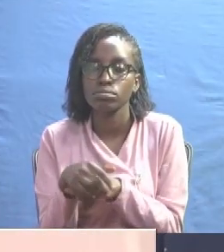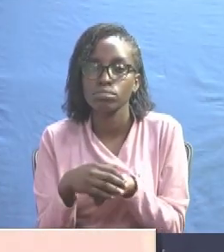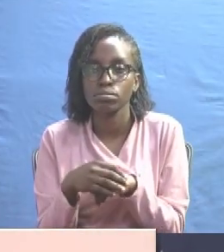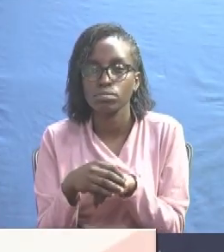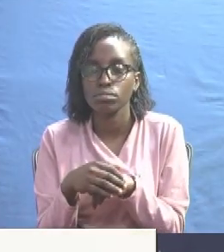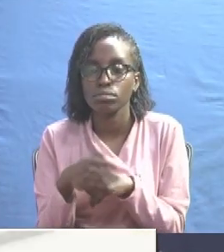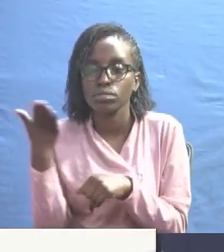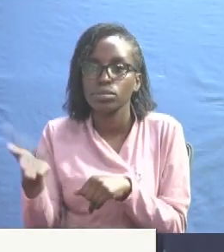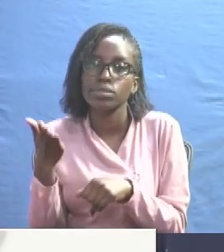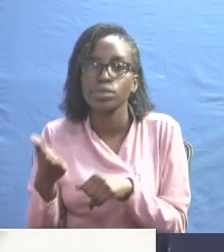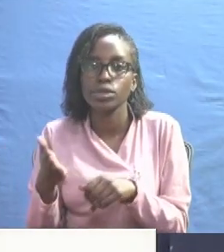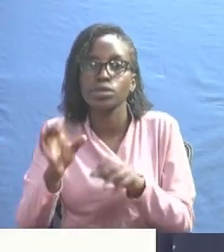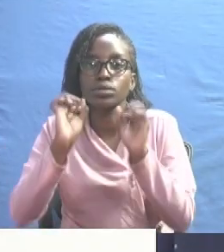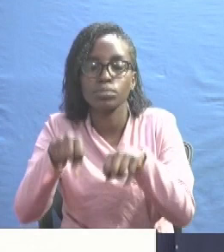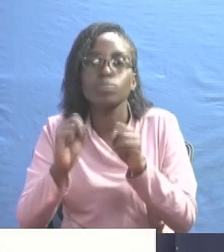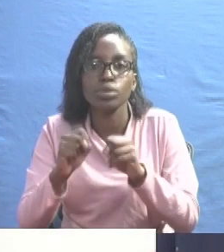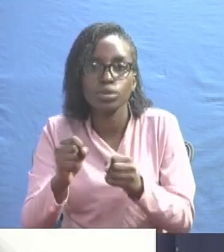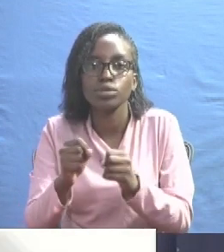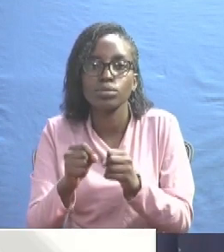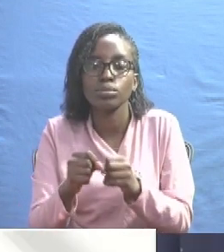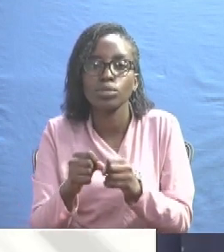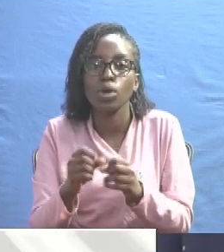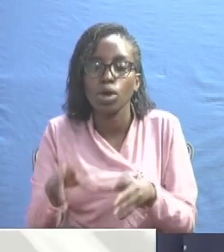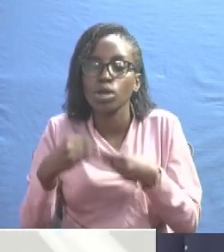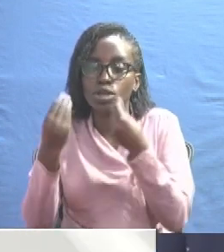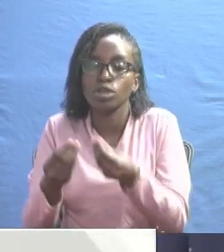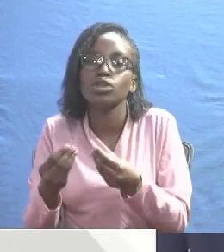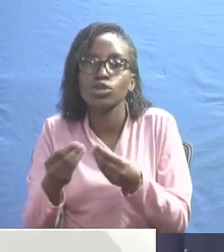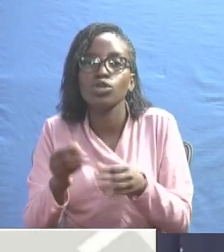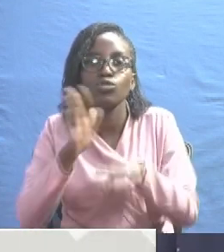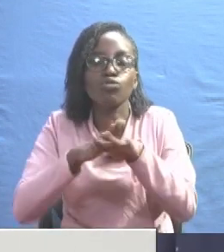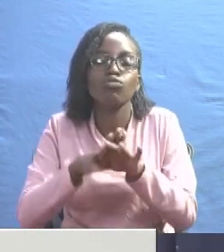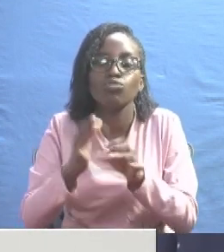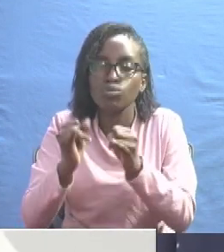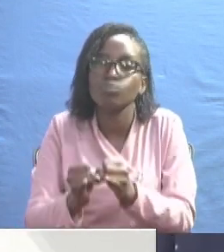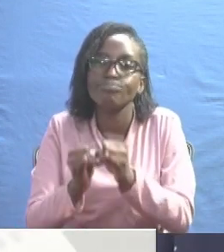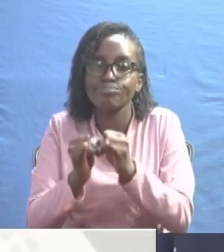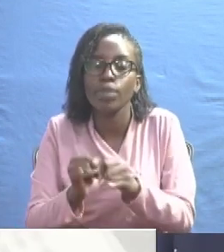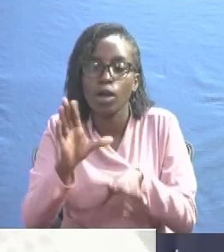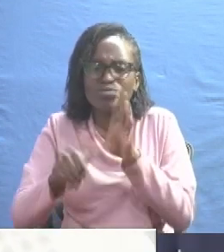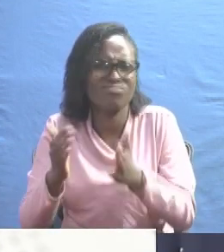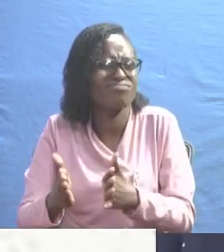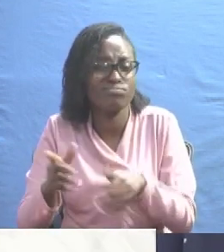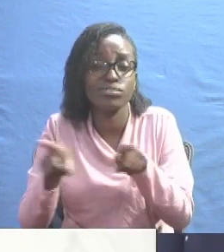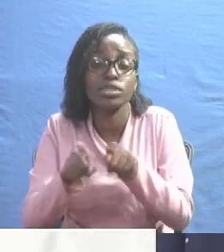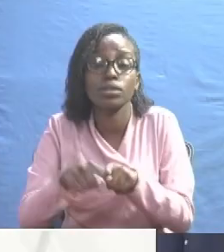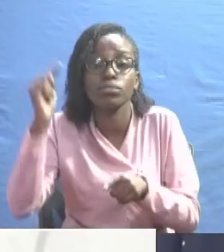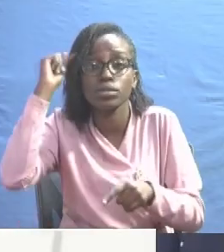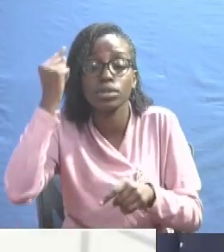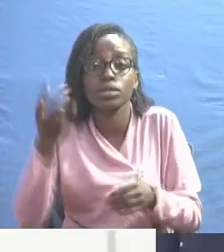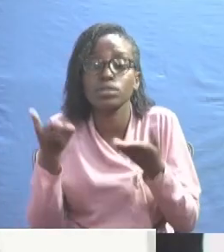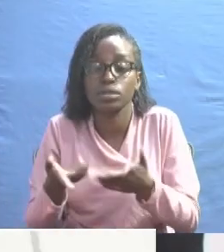with IRI is the release of new varieties that are currently going to be available to farmers. I think from this season, it will start